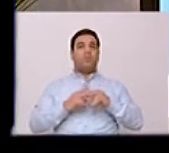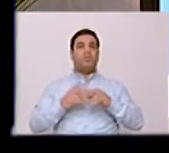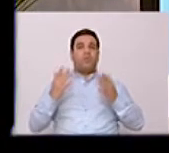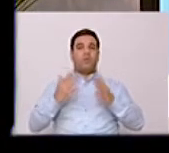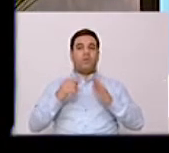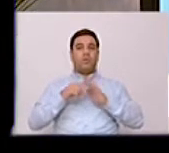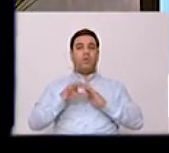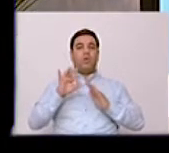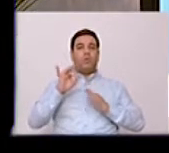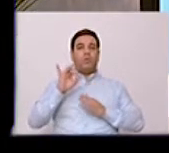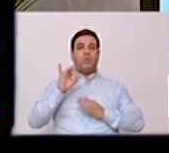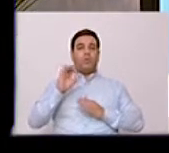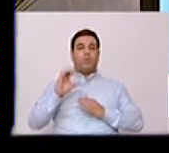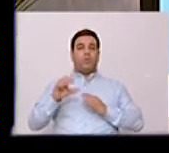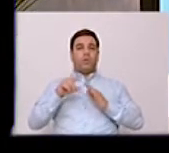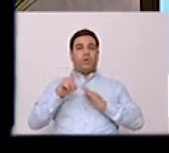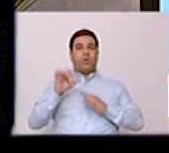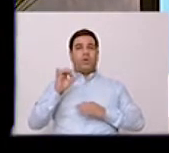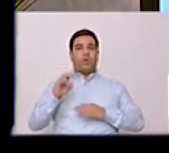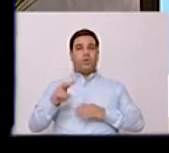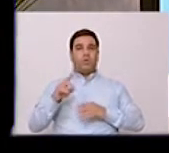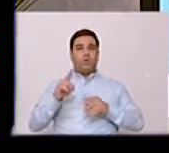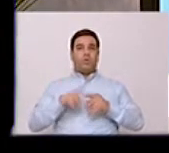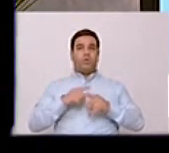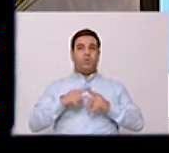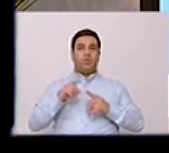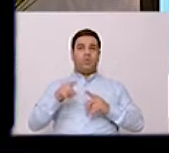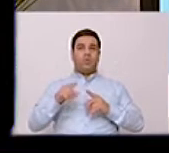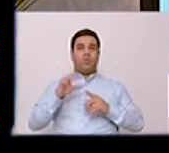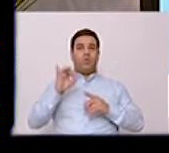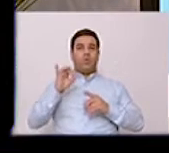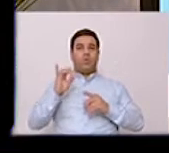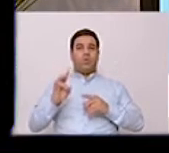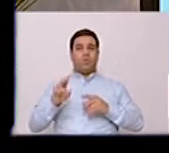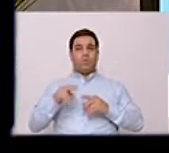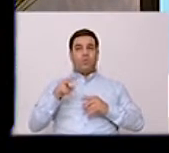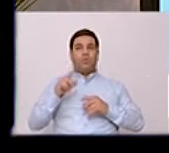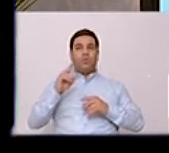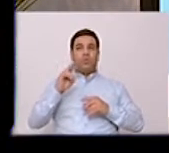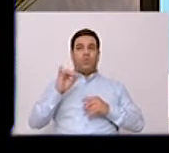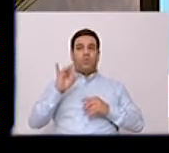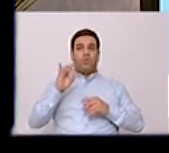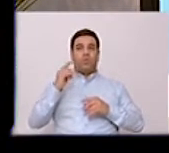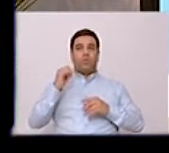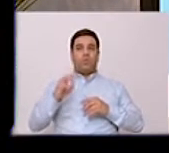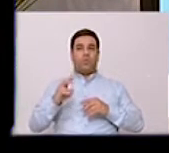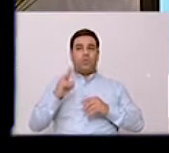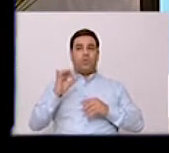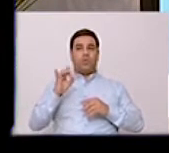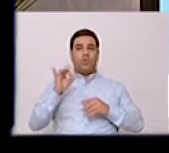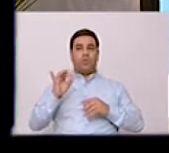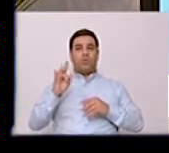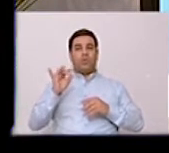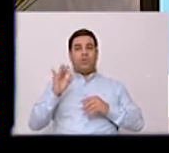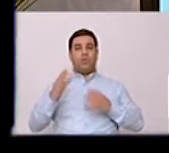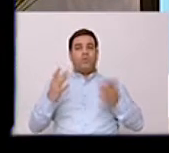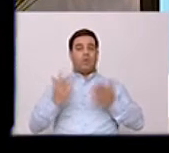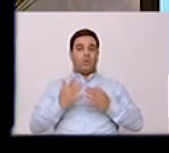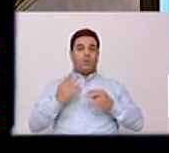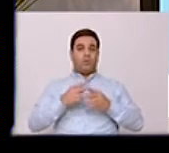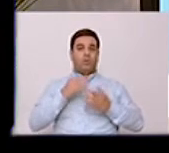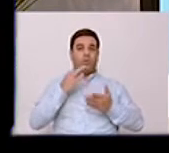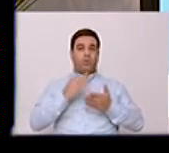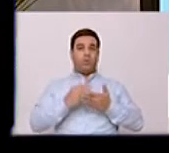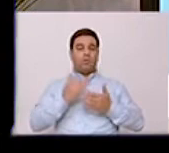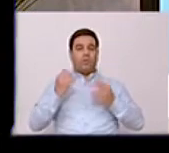qaysi obrazimiz edi? Xayolmi yoki Oxund obrazimi yoki Qurbon Gulmi, Qozi Nizommikin yo? Keling